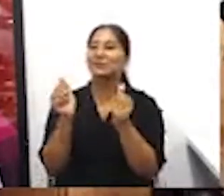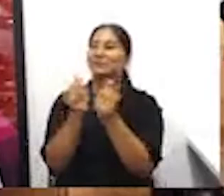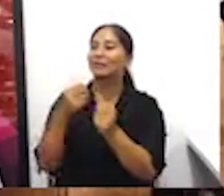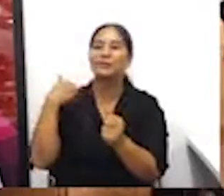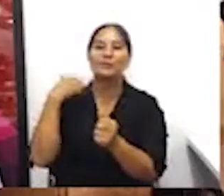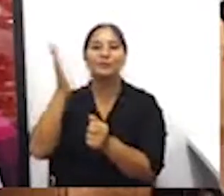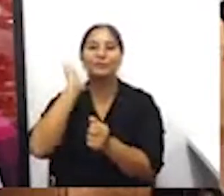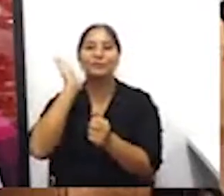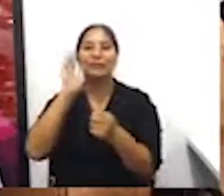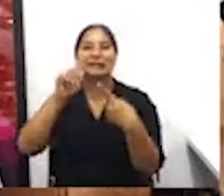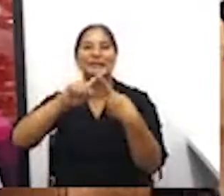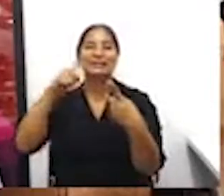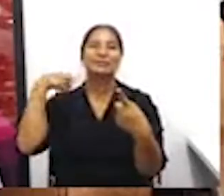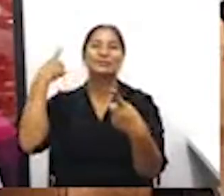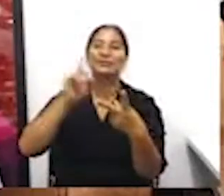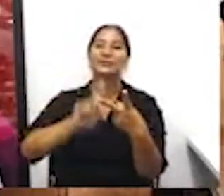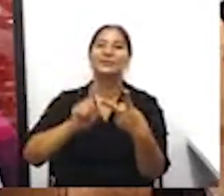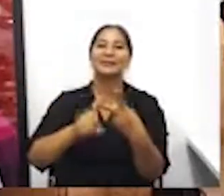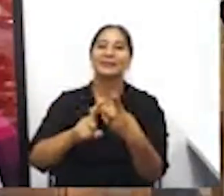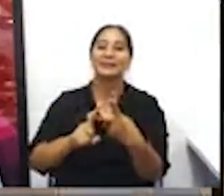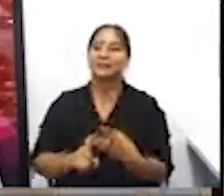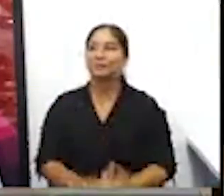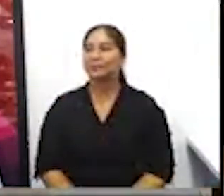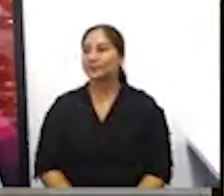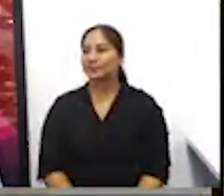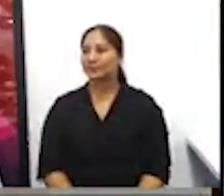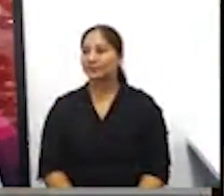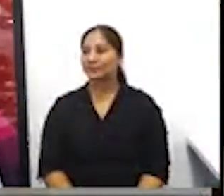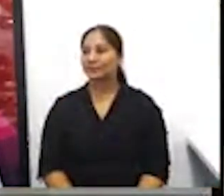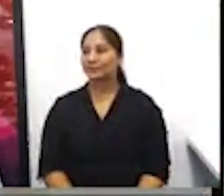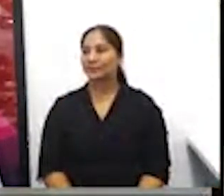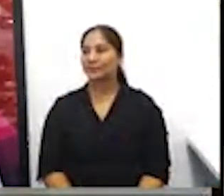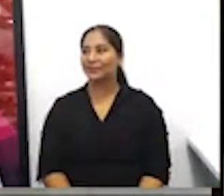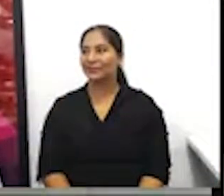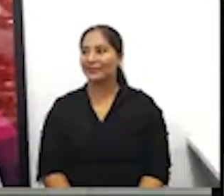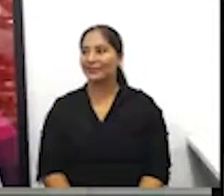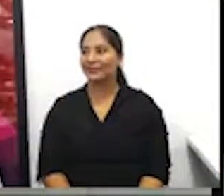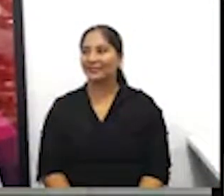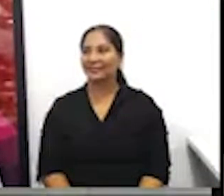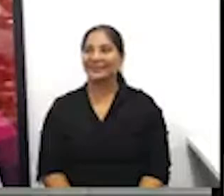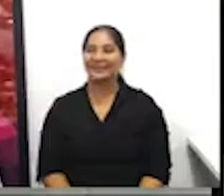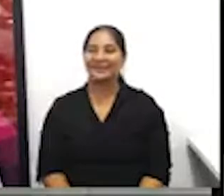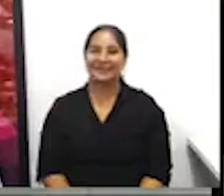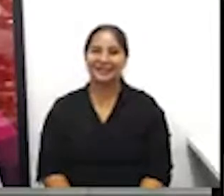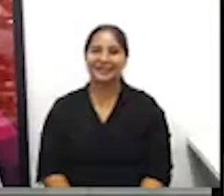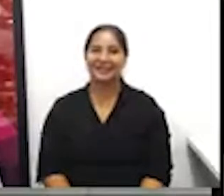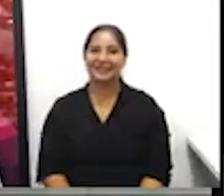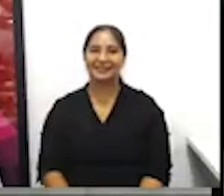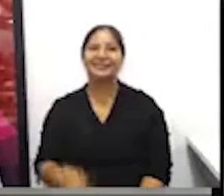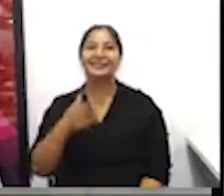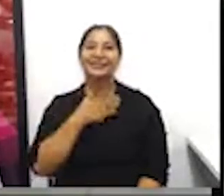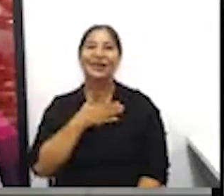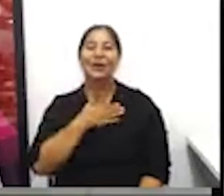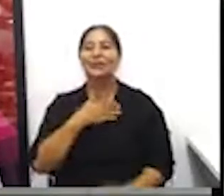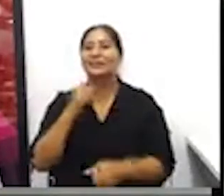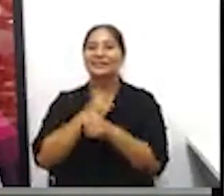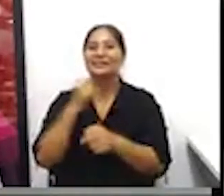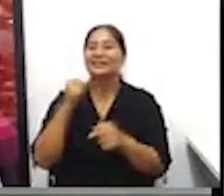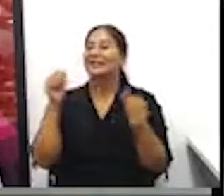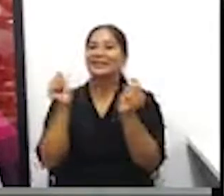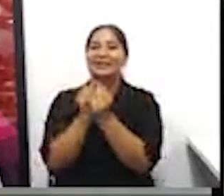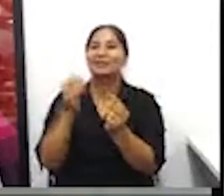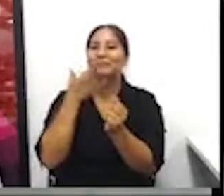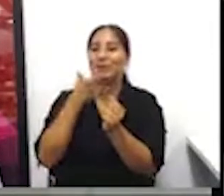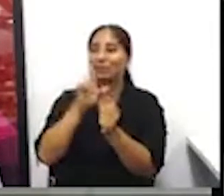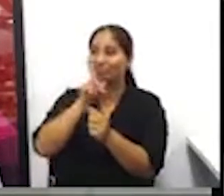special assistant who, she doesn't work 24/7, she works 72/7. I joke that I leave the